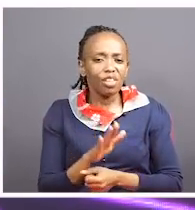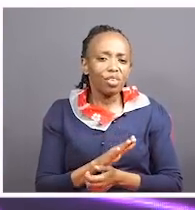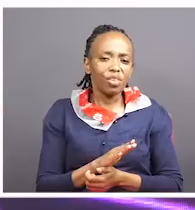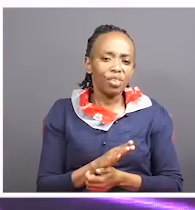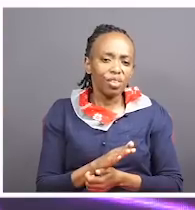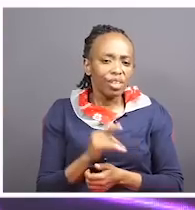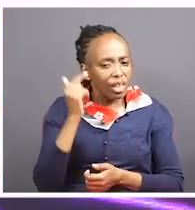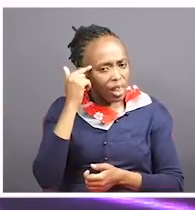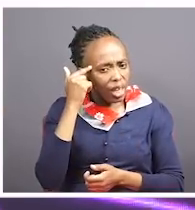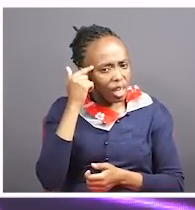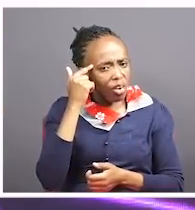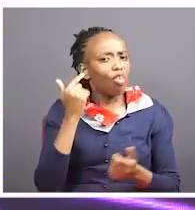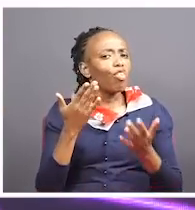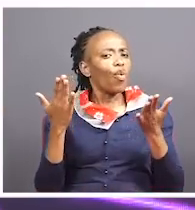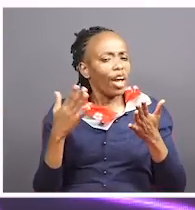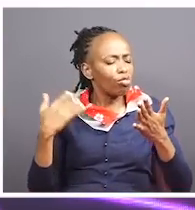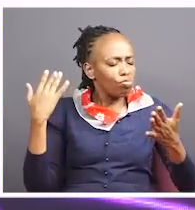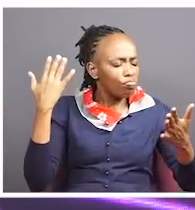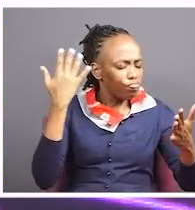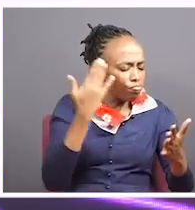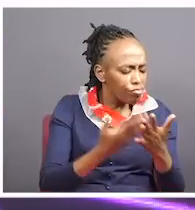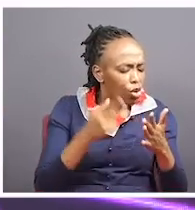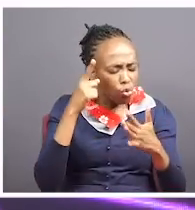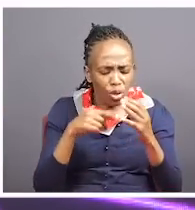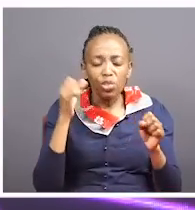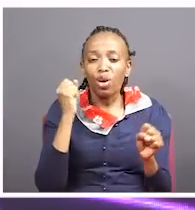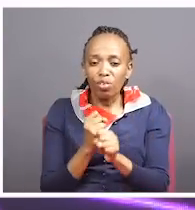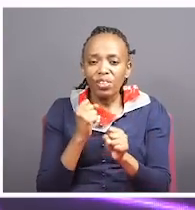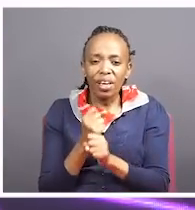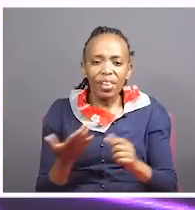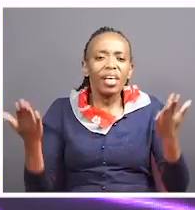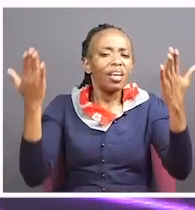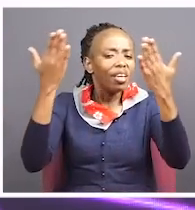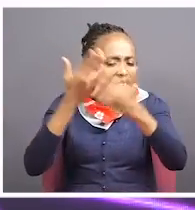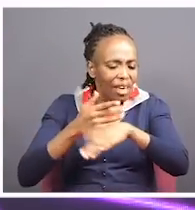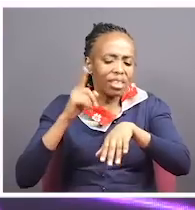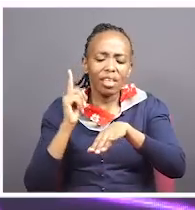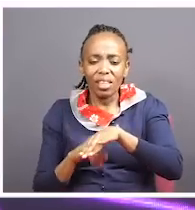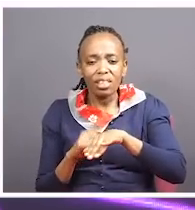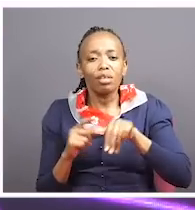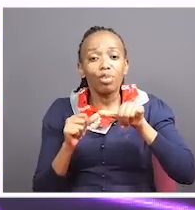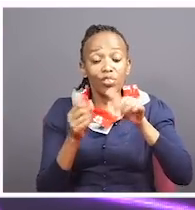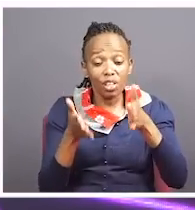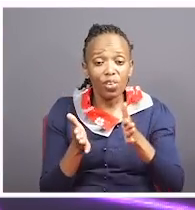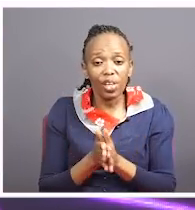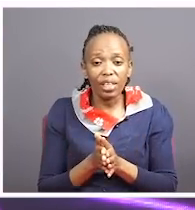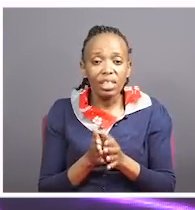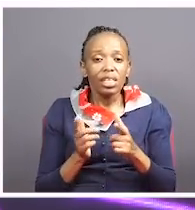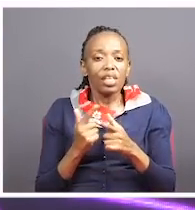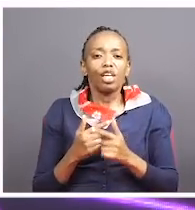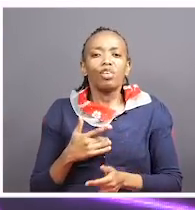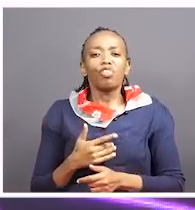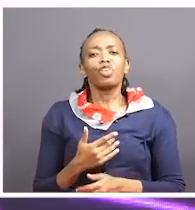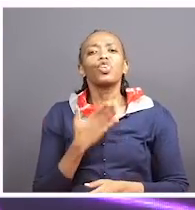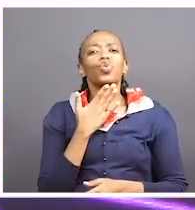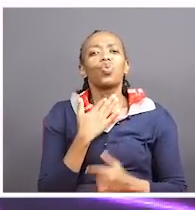you, thinking of where you have come from, what you have done, the night and the time you have spent on it, you